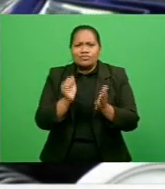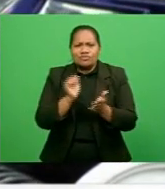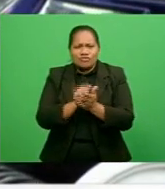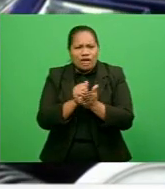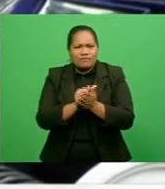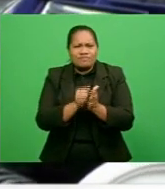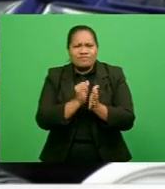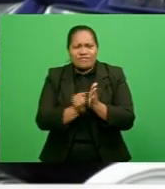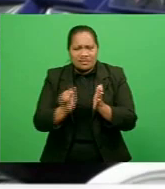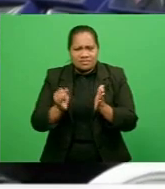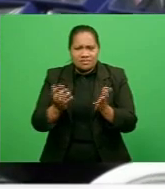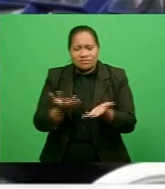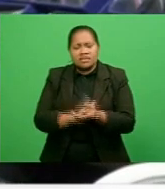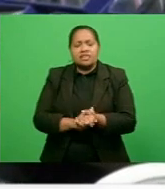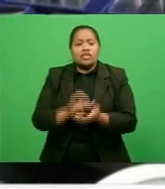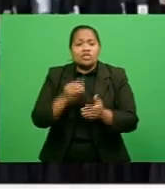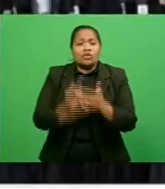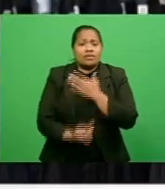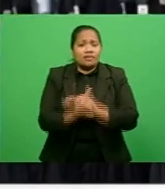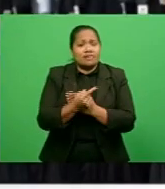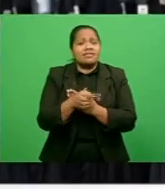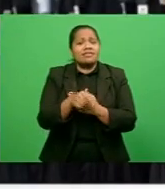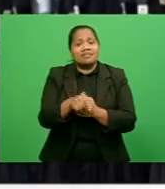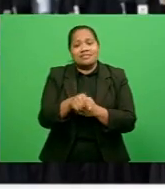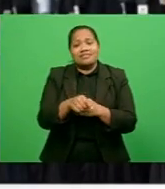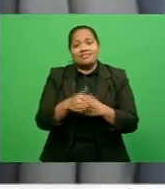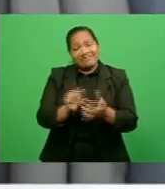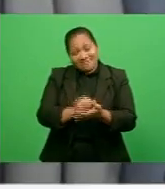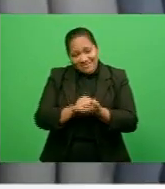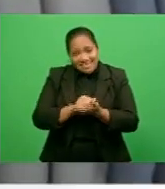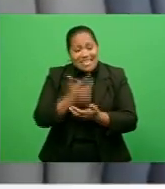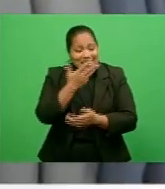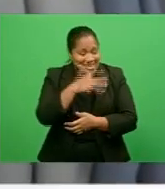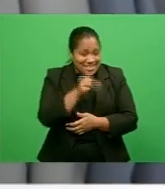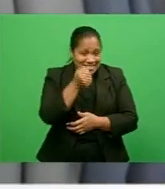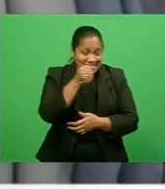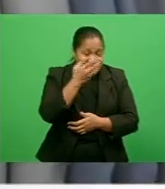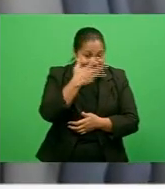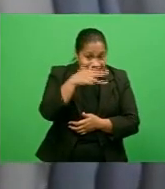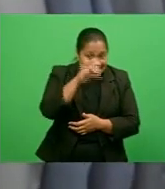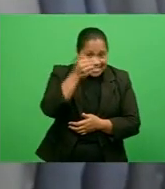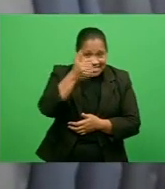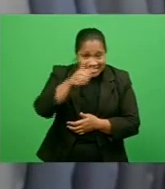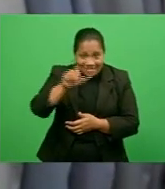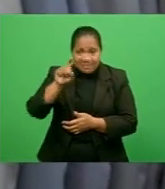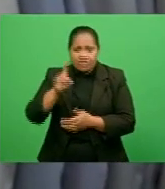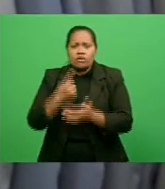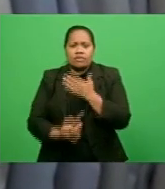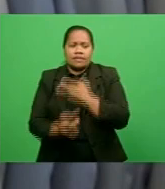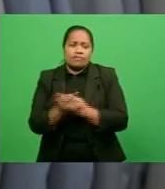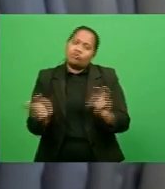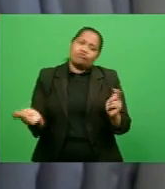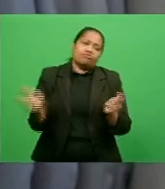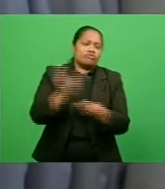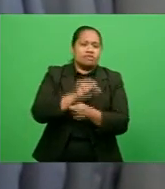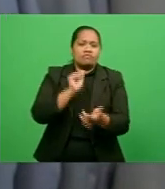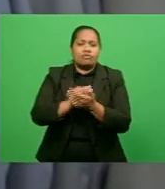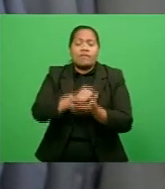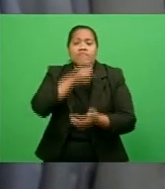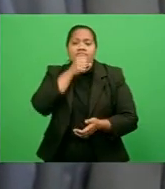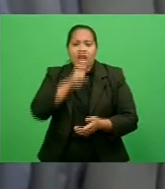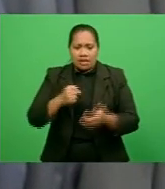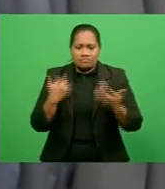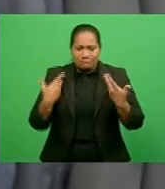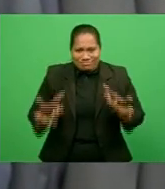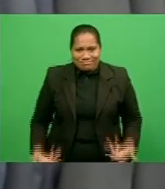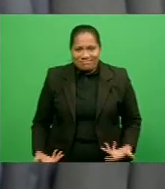and ensuring quality is maintained. From 1961, we changed to menswear completely. We do menswear,